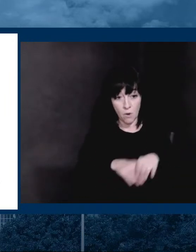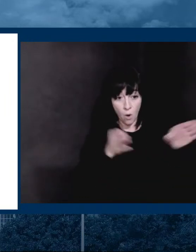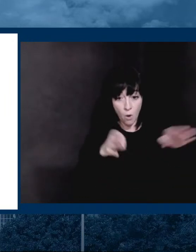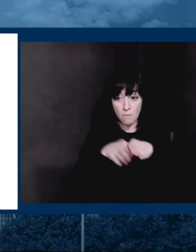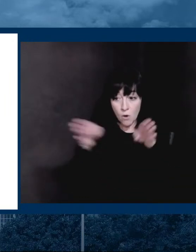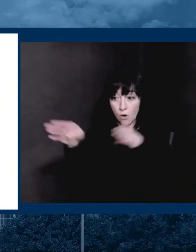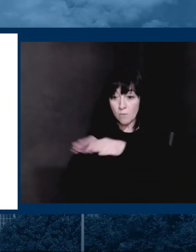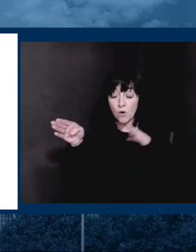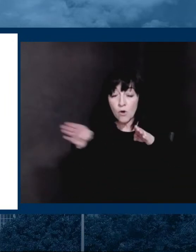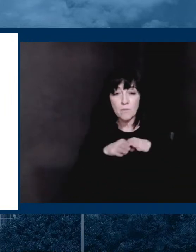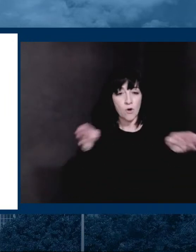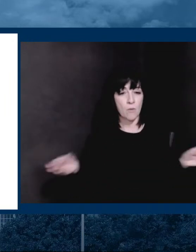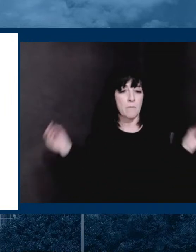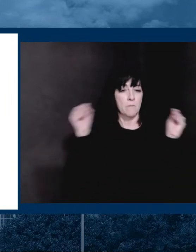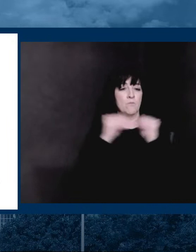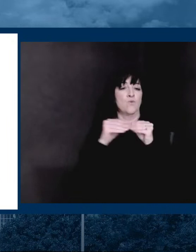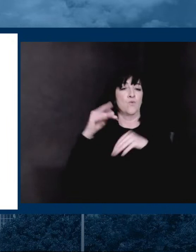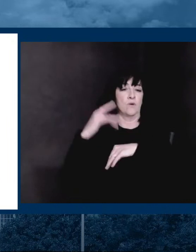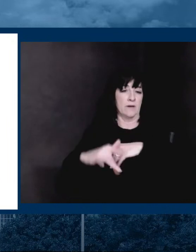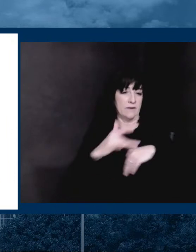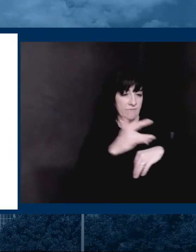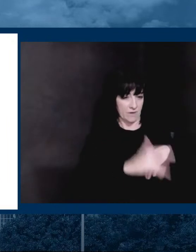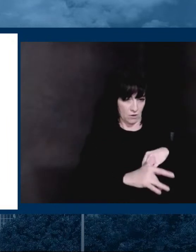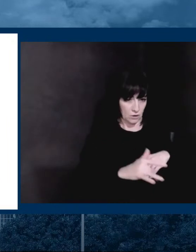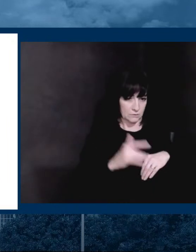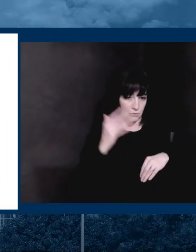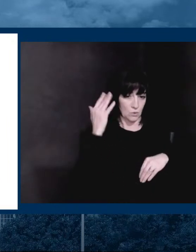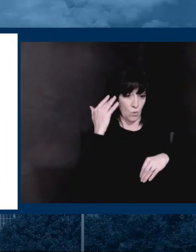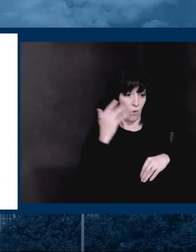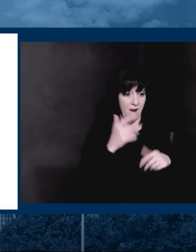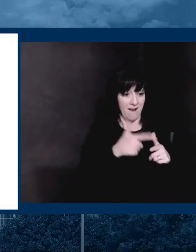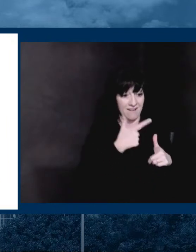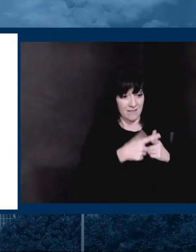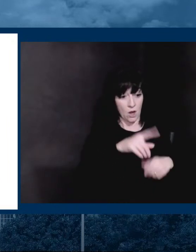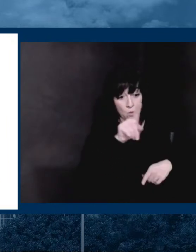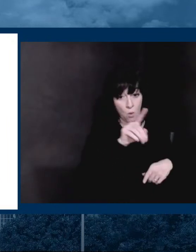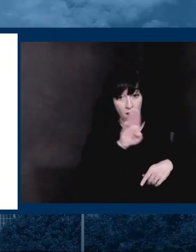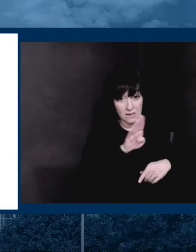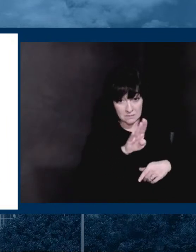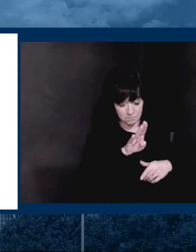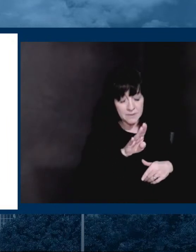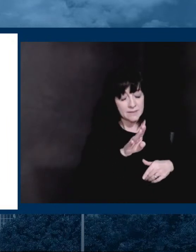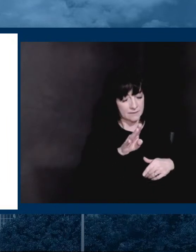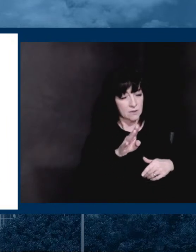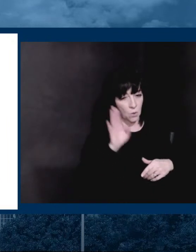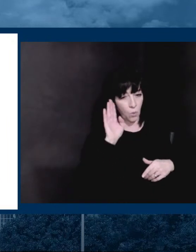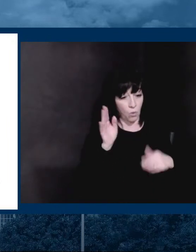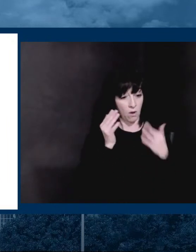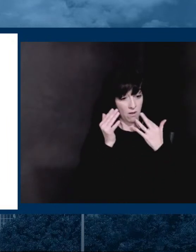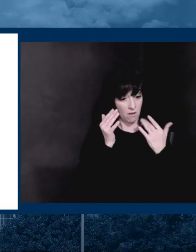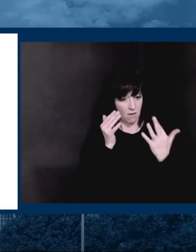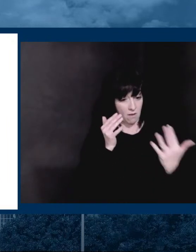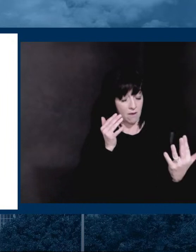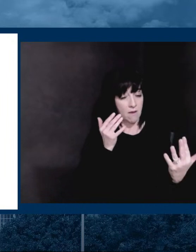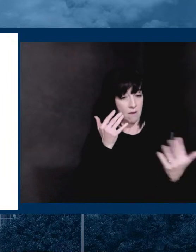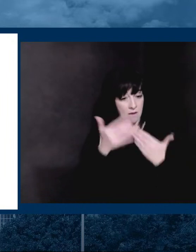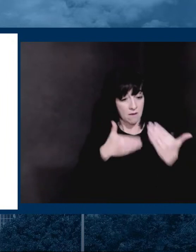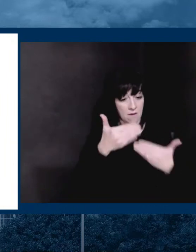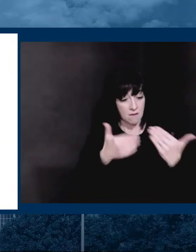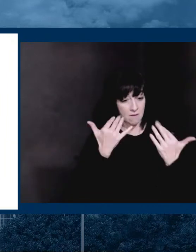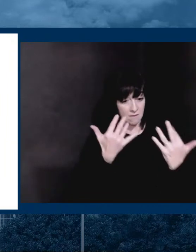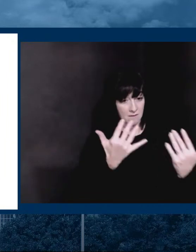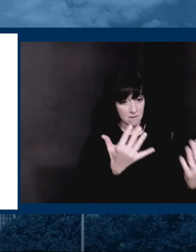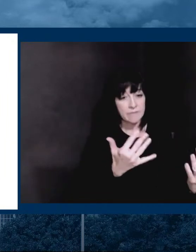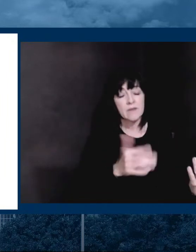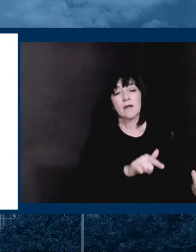larger number populations of 1B and beyond. A large part of that's going to be an AJ Schall's